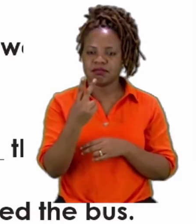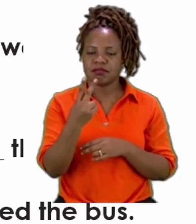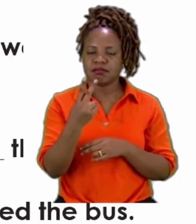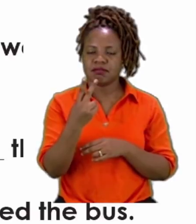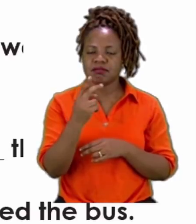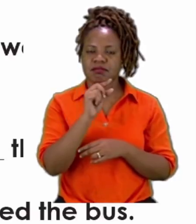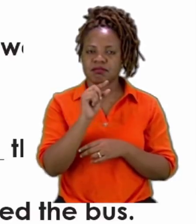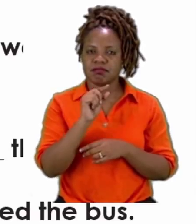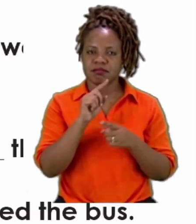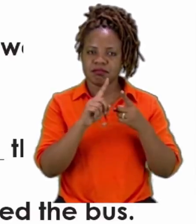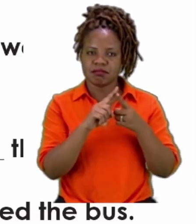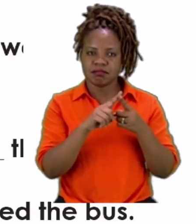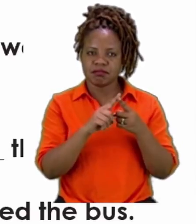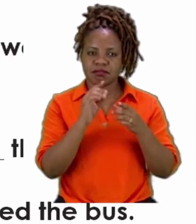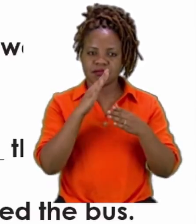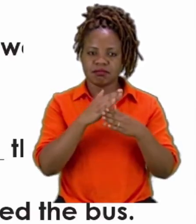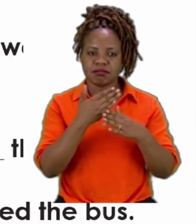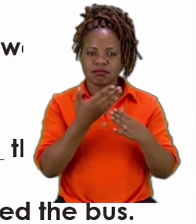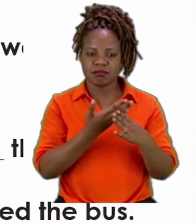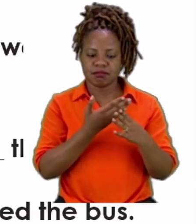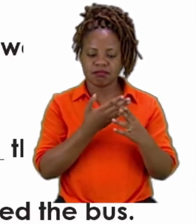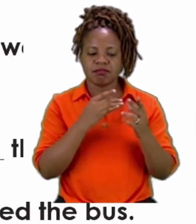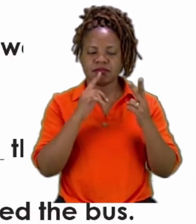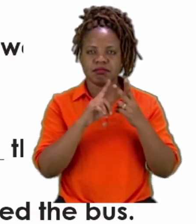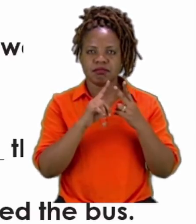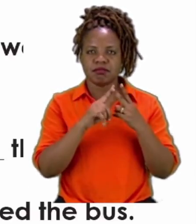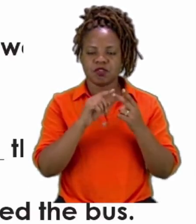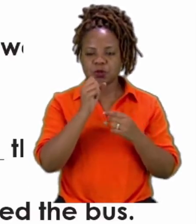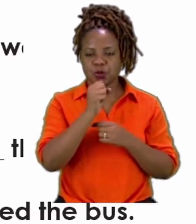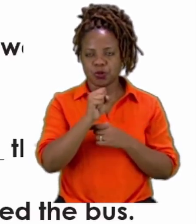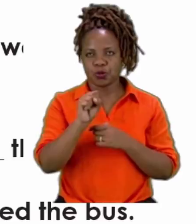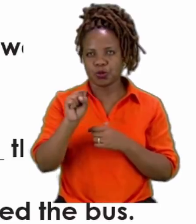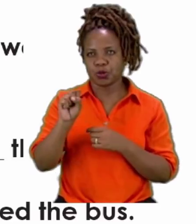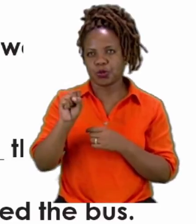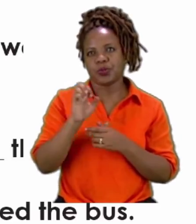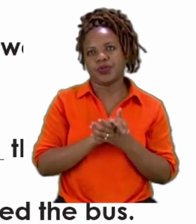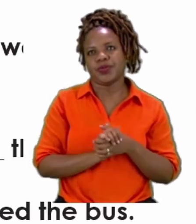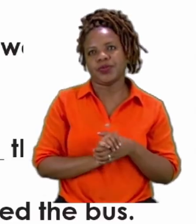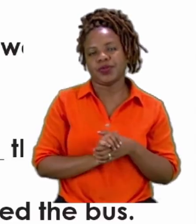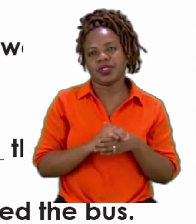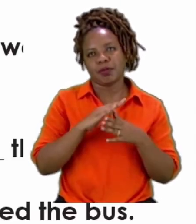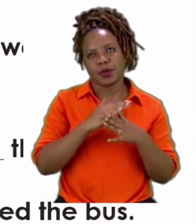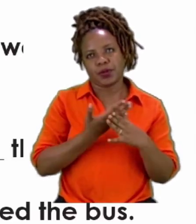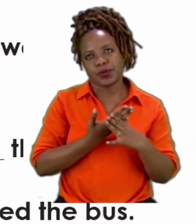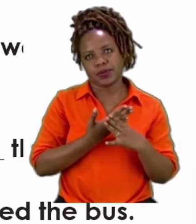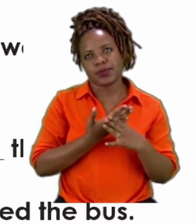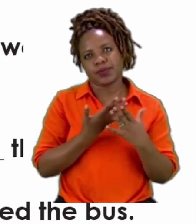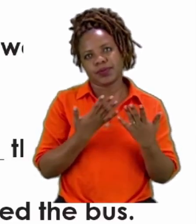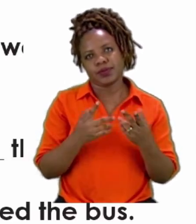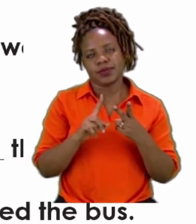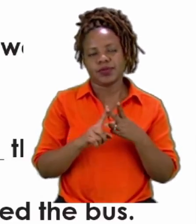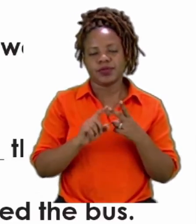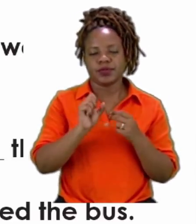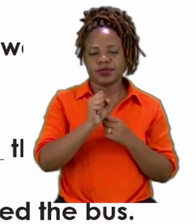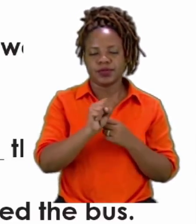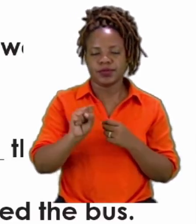because or so. So it is either because or the word